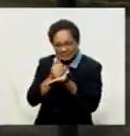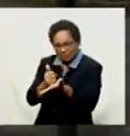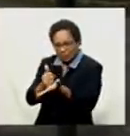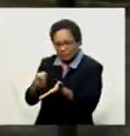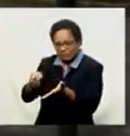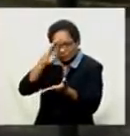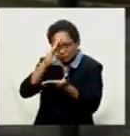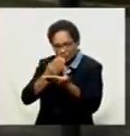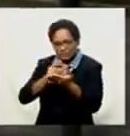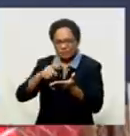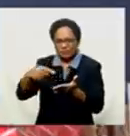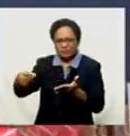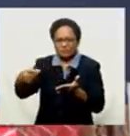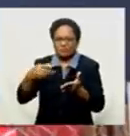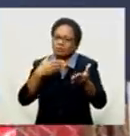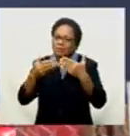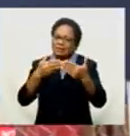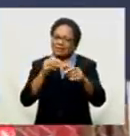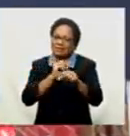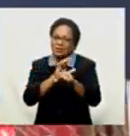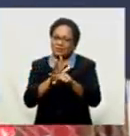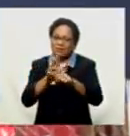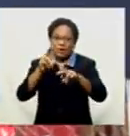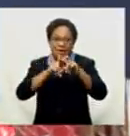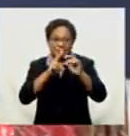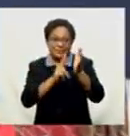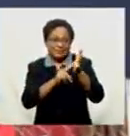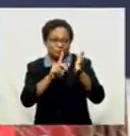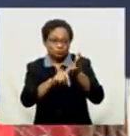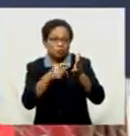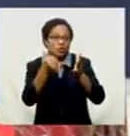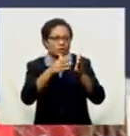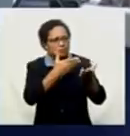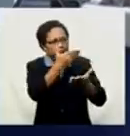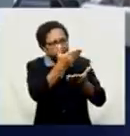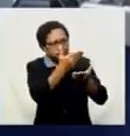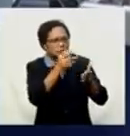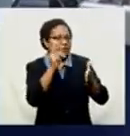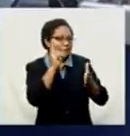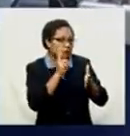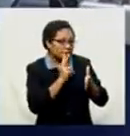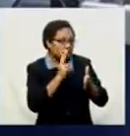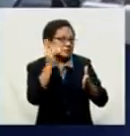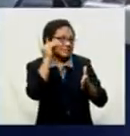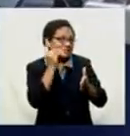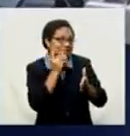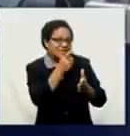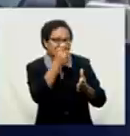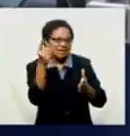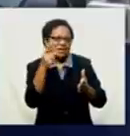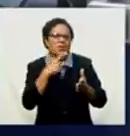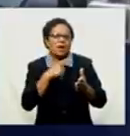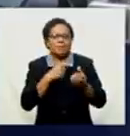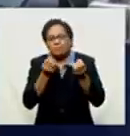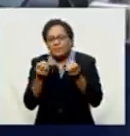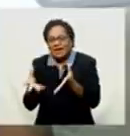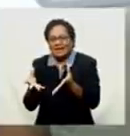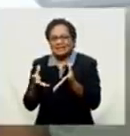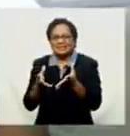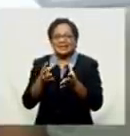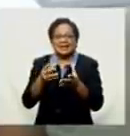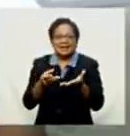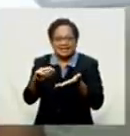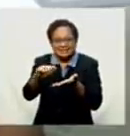unprecedented times. FNU has negotiated with Vodafone and Digicel for zero data access for students using